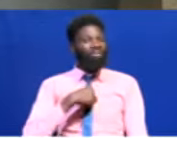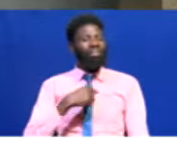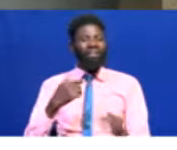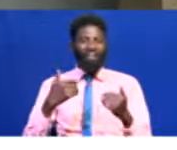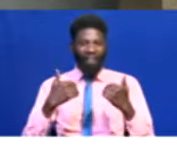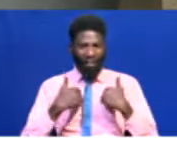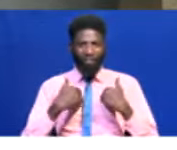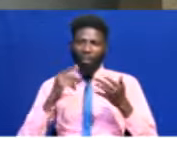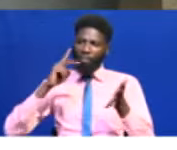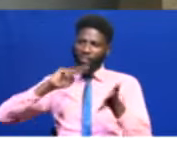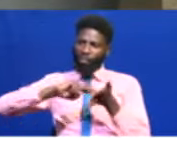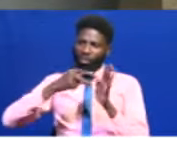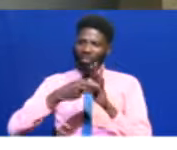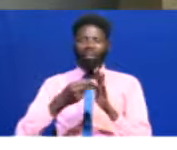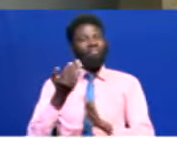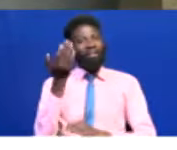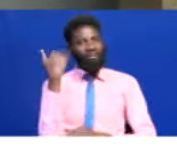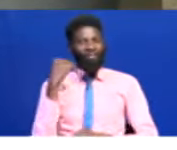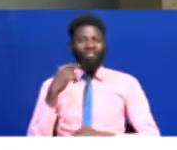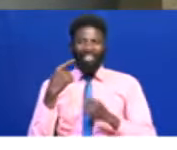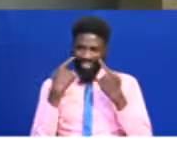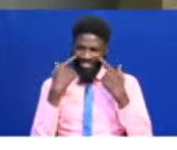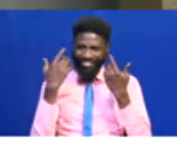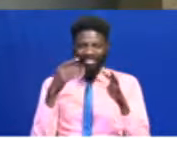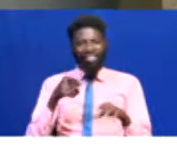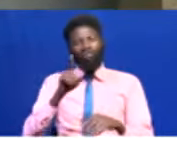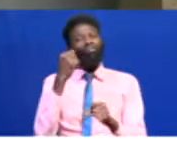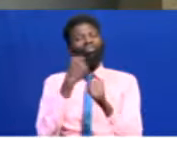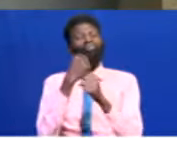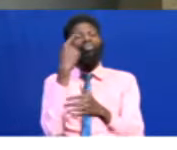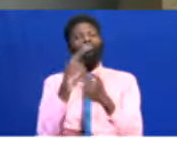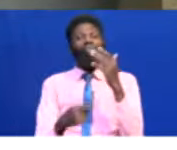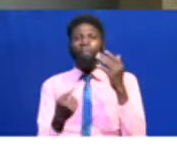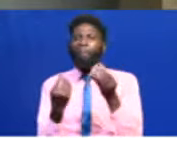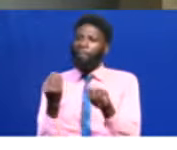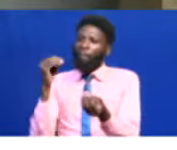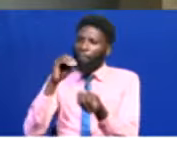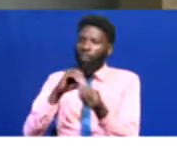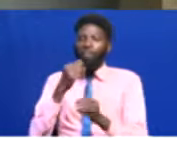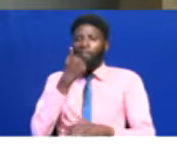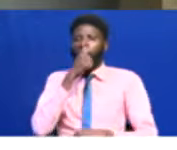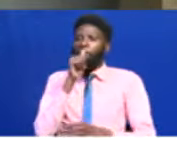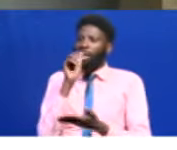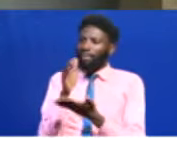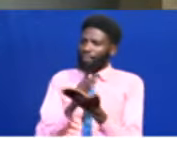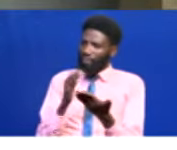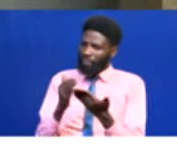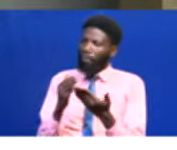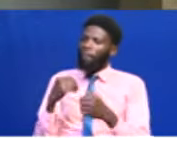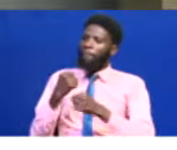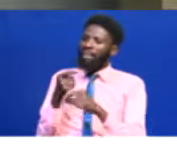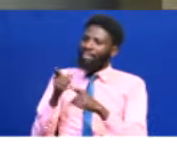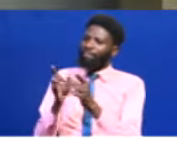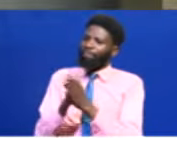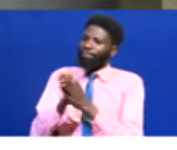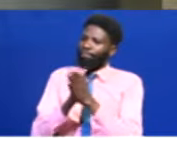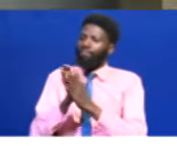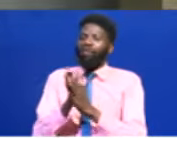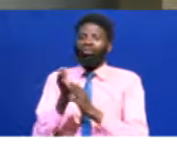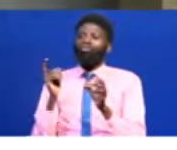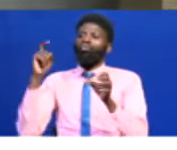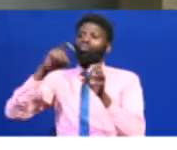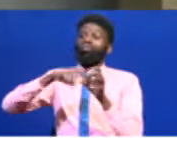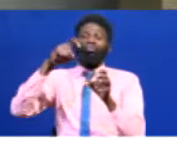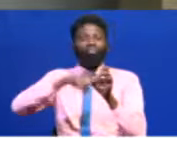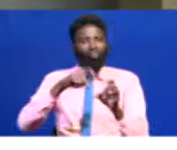we've seen it in the last regime and we're currently here. Mm-hmm. What are you doing, especially to the private sector, to incentivize private sector to get